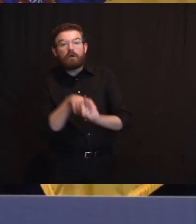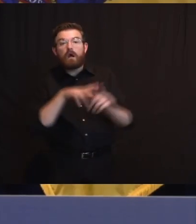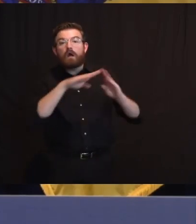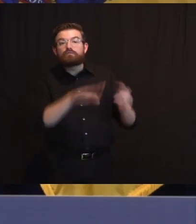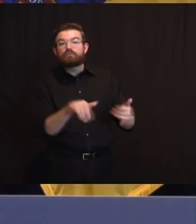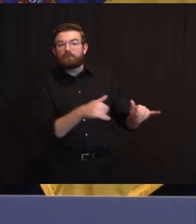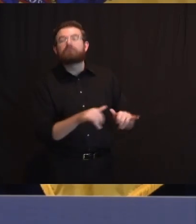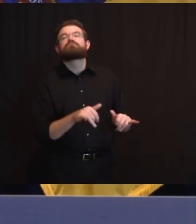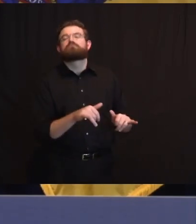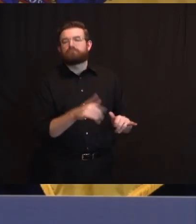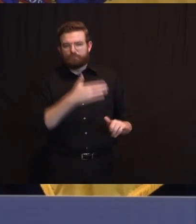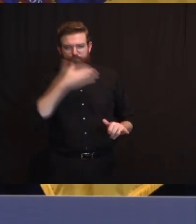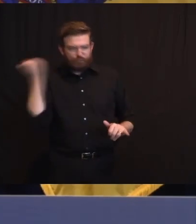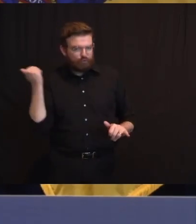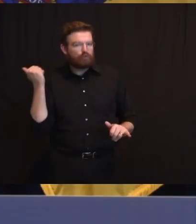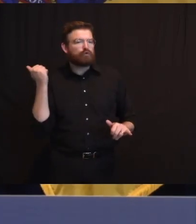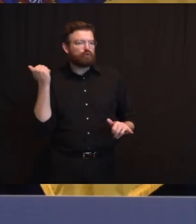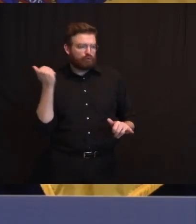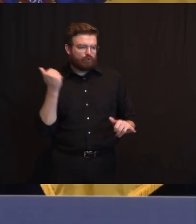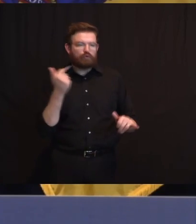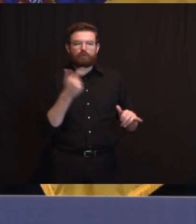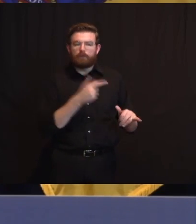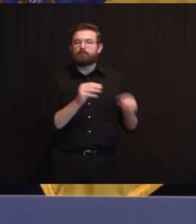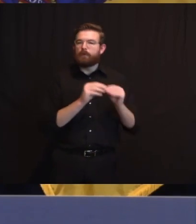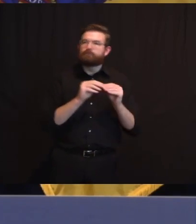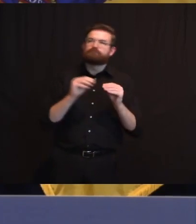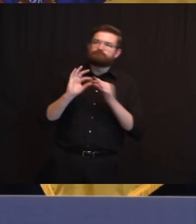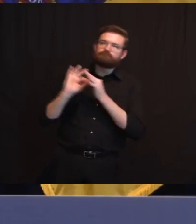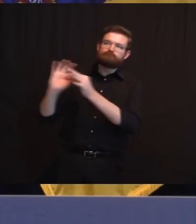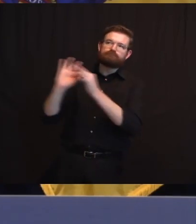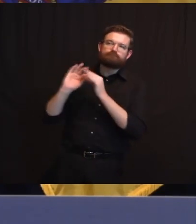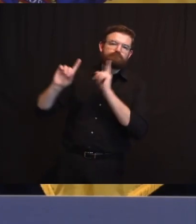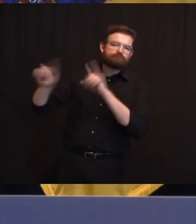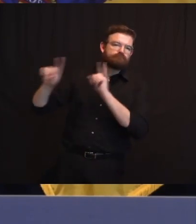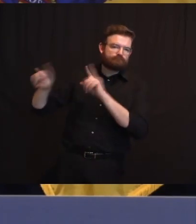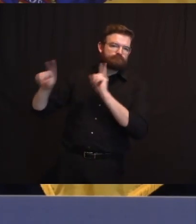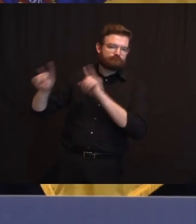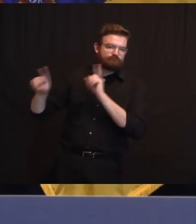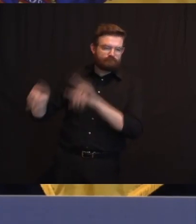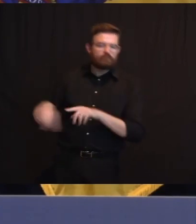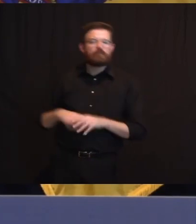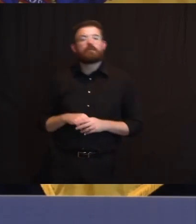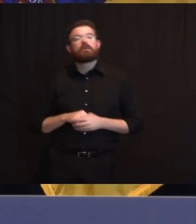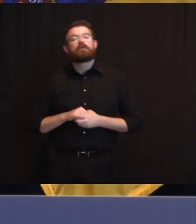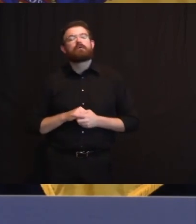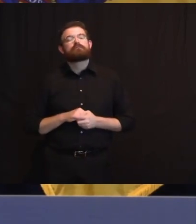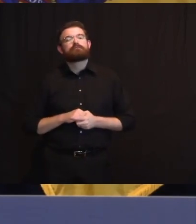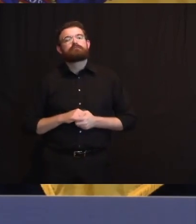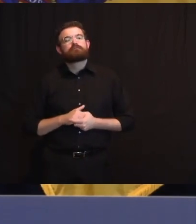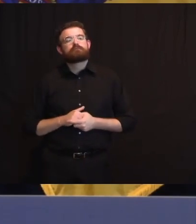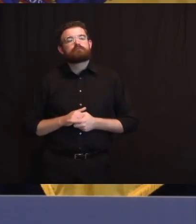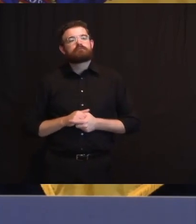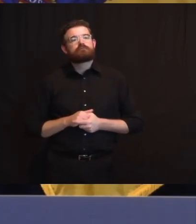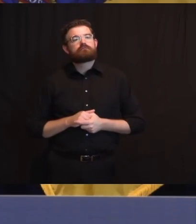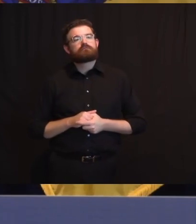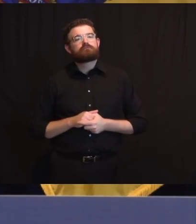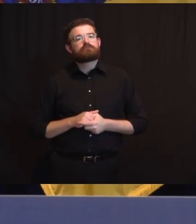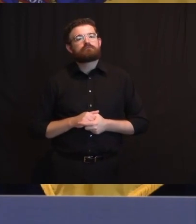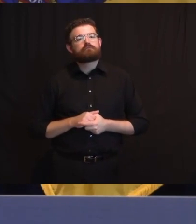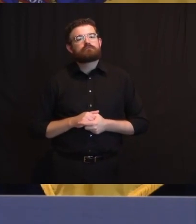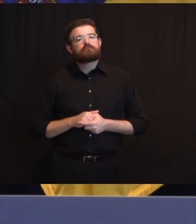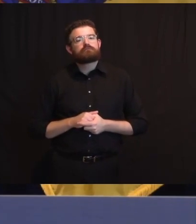cooperation. And as I can't remember if I mentioned this today, but I did yesterday, to the best of their knowledge, all of the kids who believe they